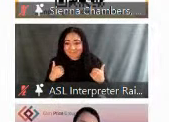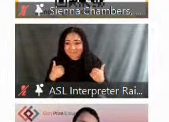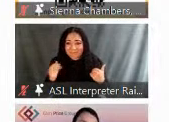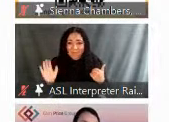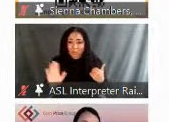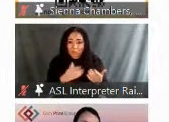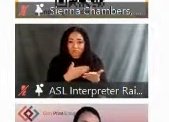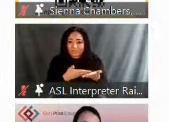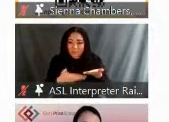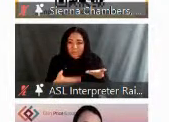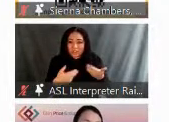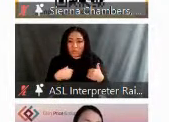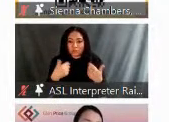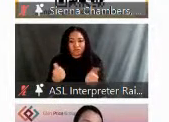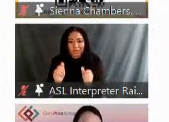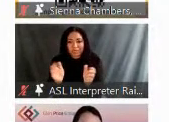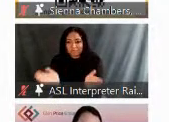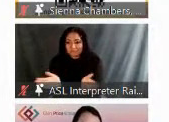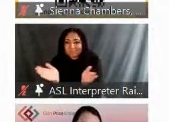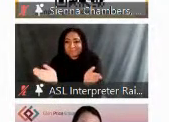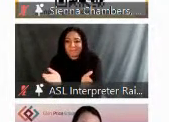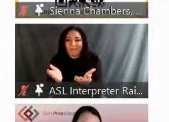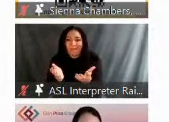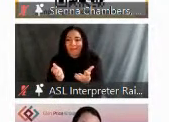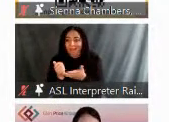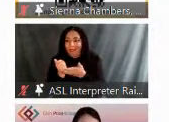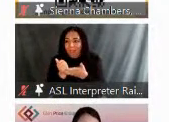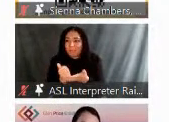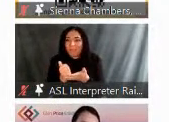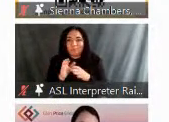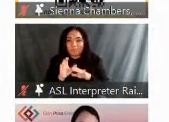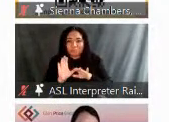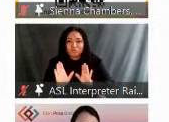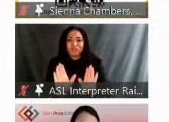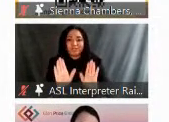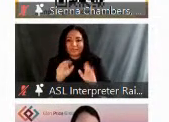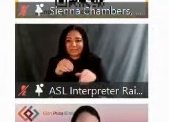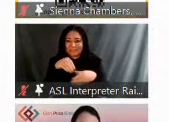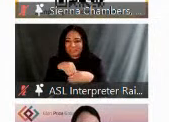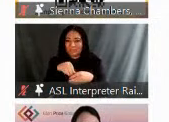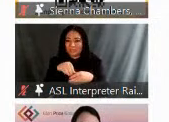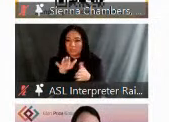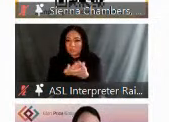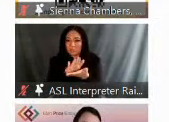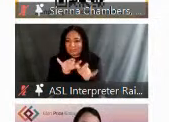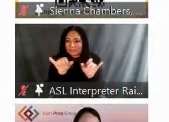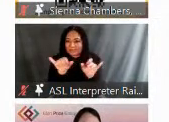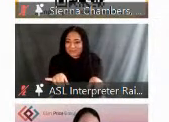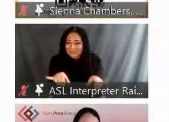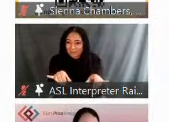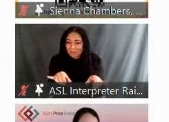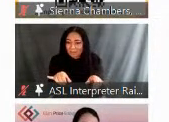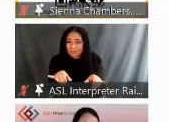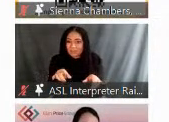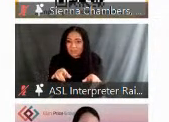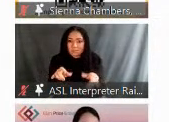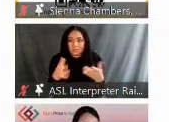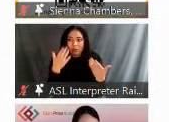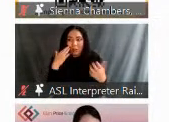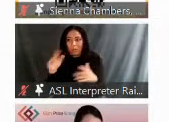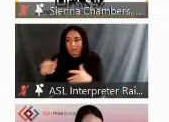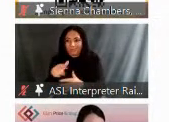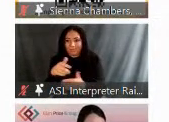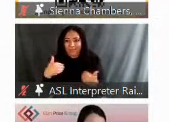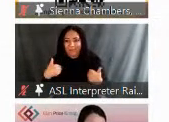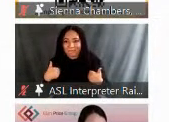to go through and helping pushing them to the school system. We don't know what they have. So when they go to the school system, when they